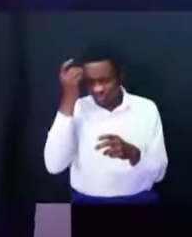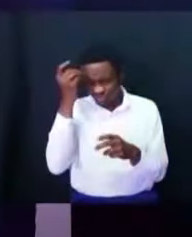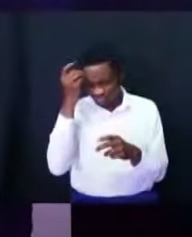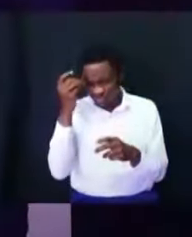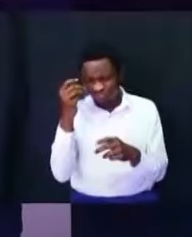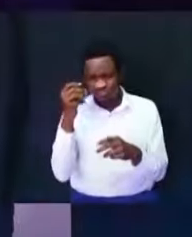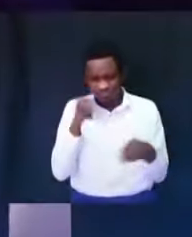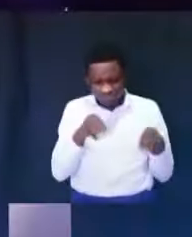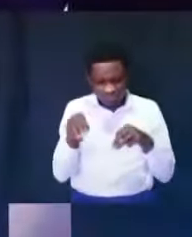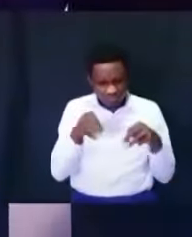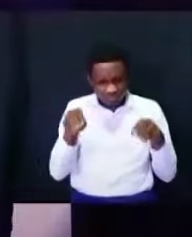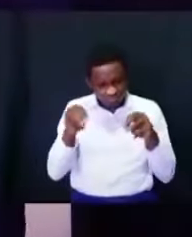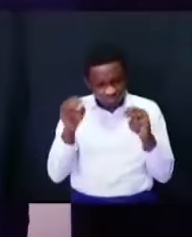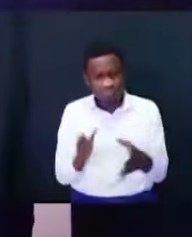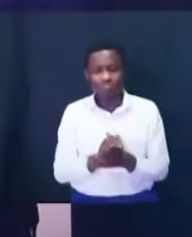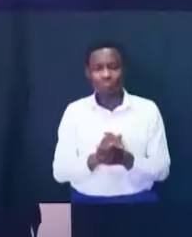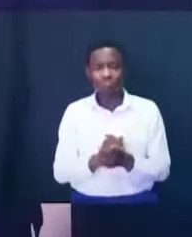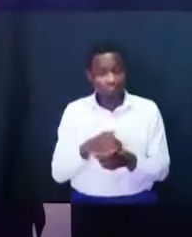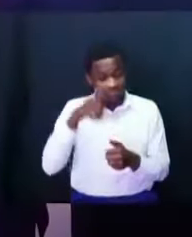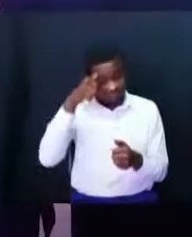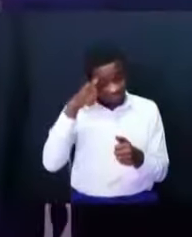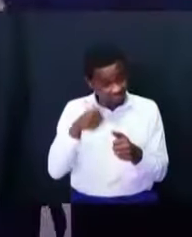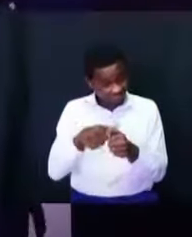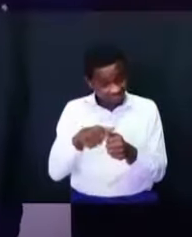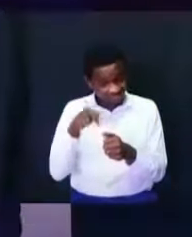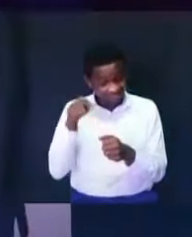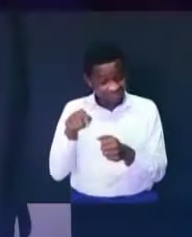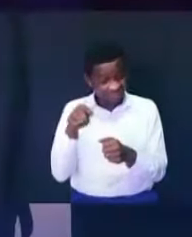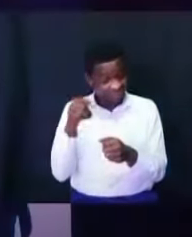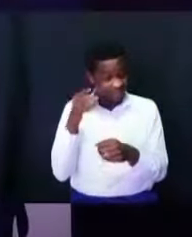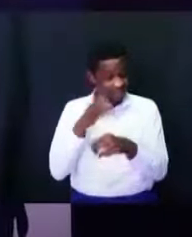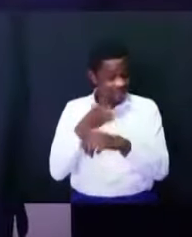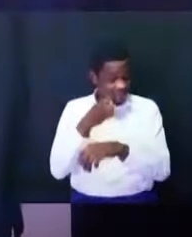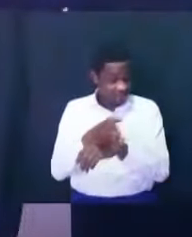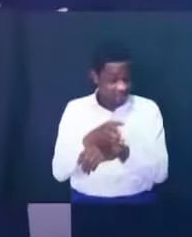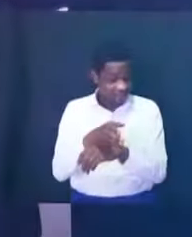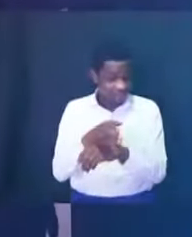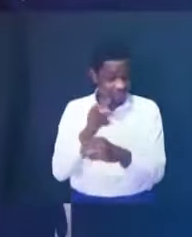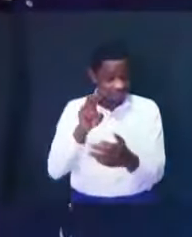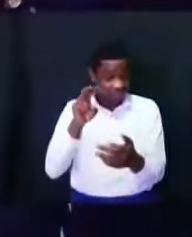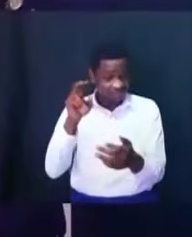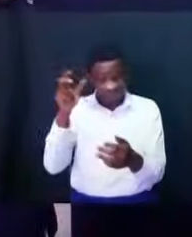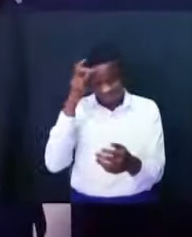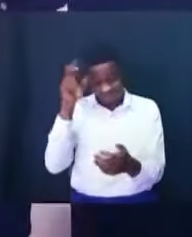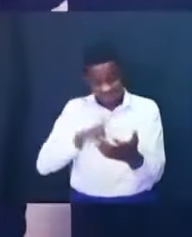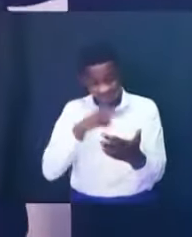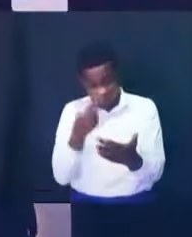Trader remember that this is coming after the fall after sin was found in him